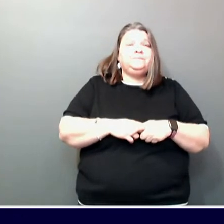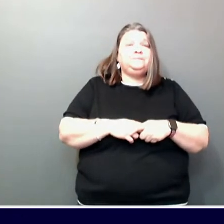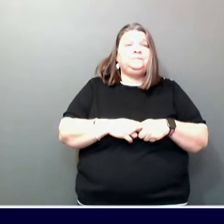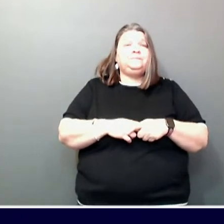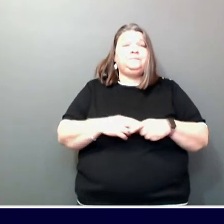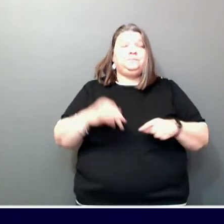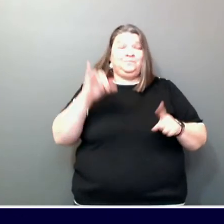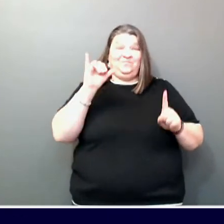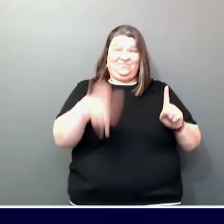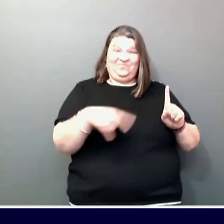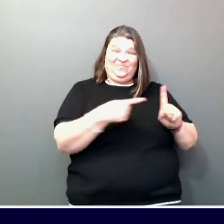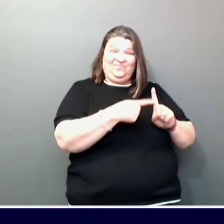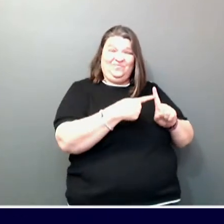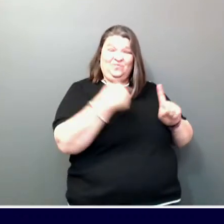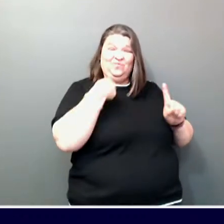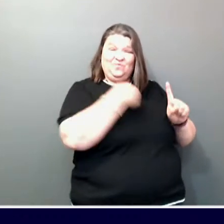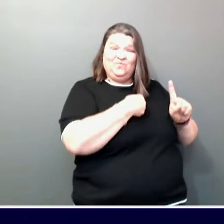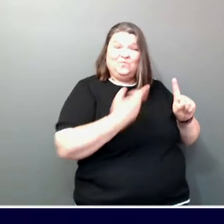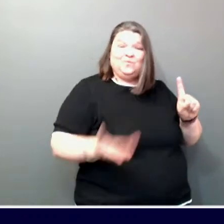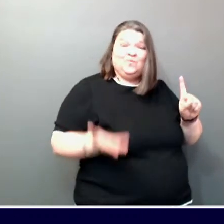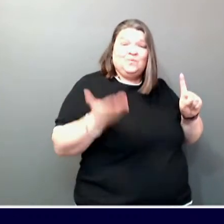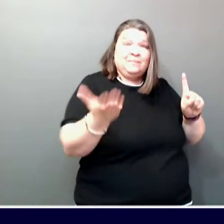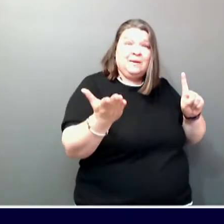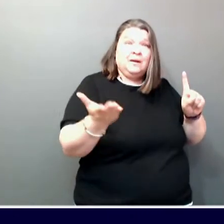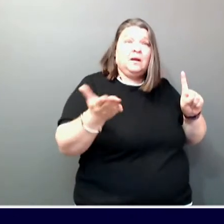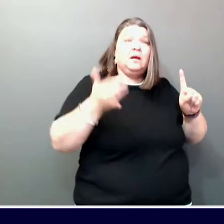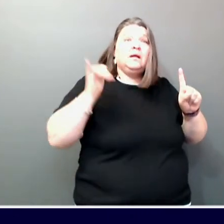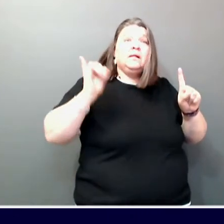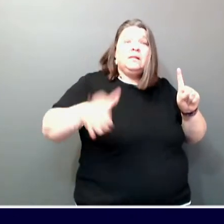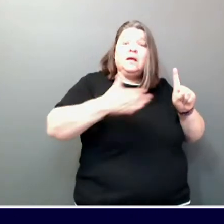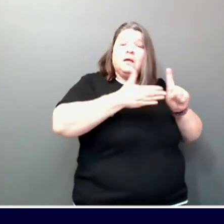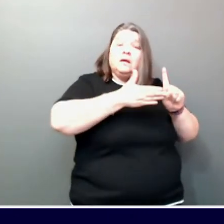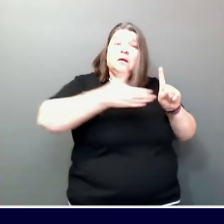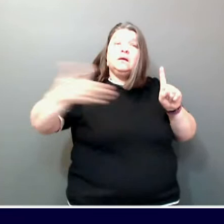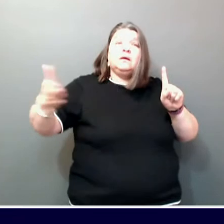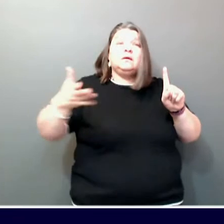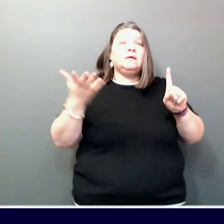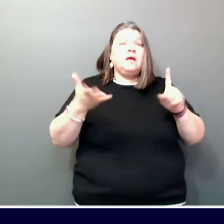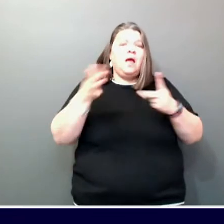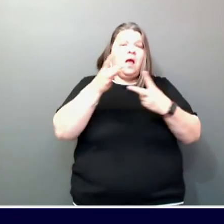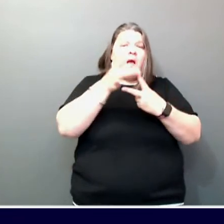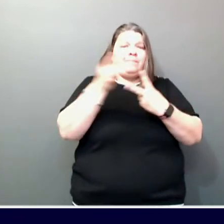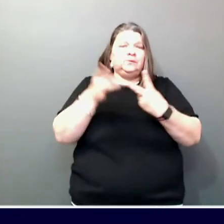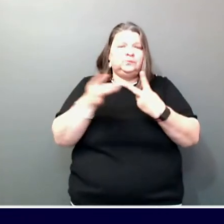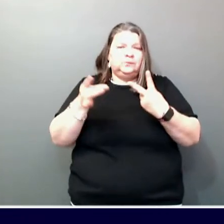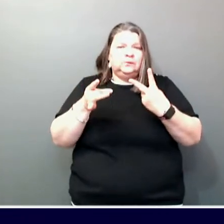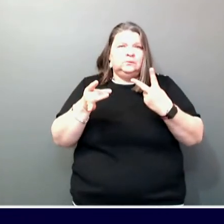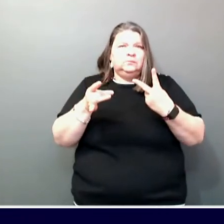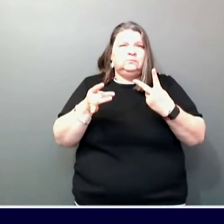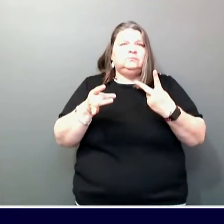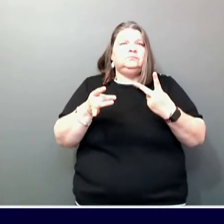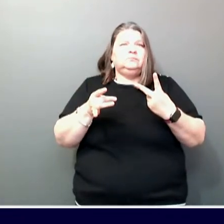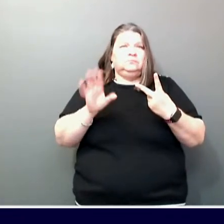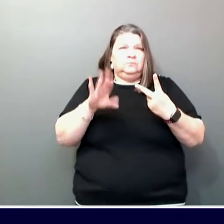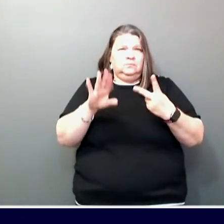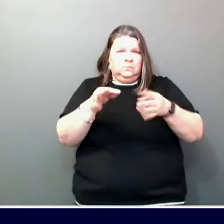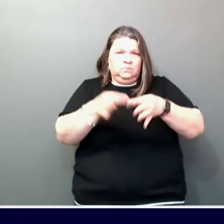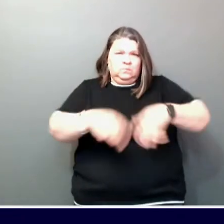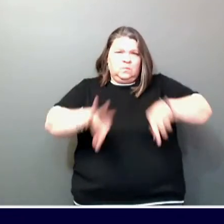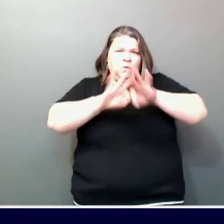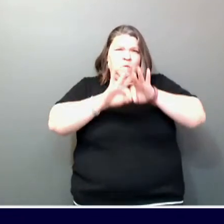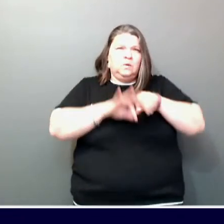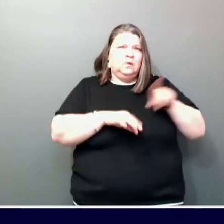to optional, we want to make sure that we are primed, that schools are in the safest position as possible before any